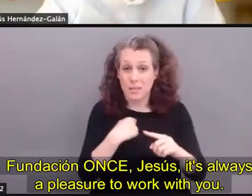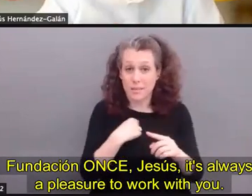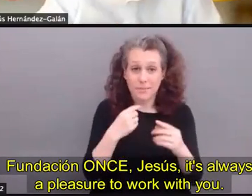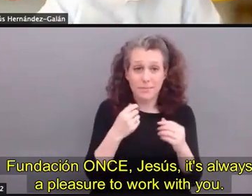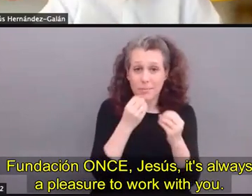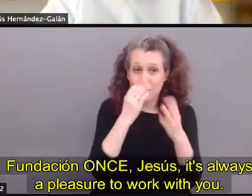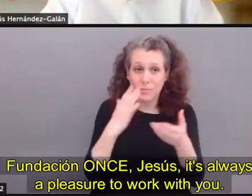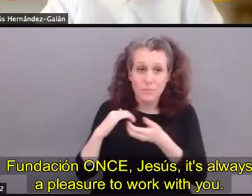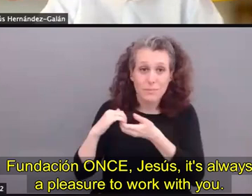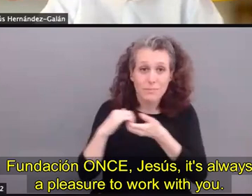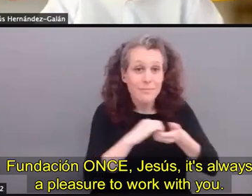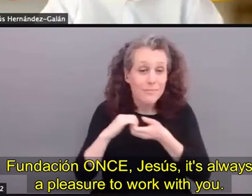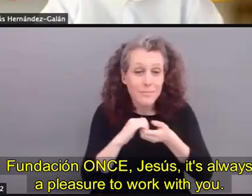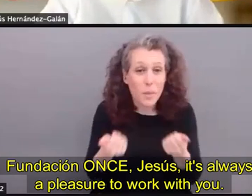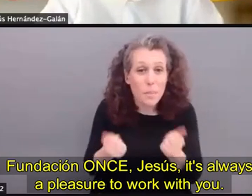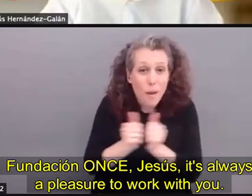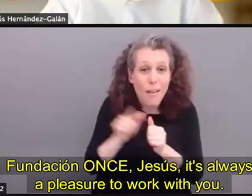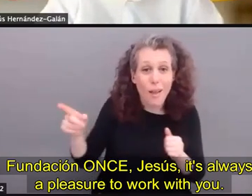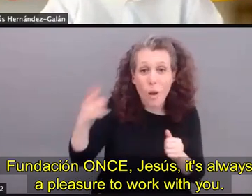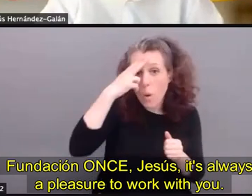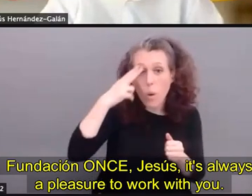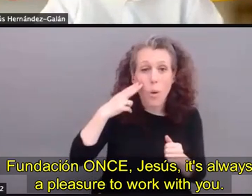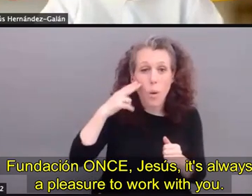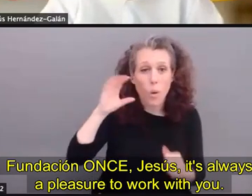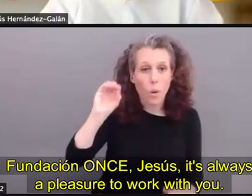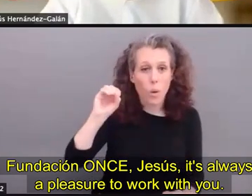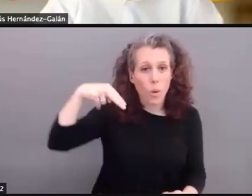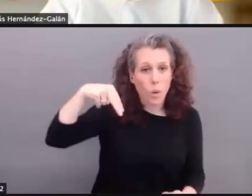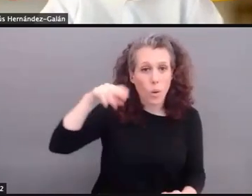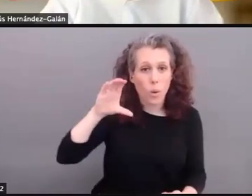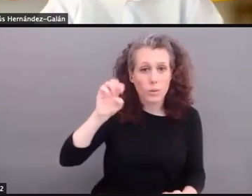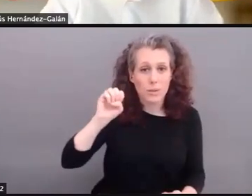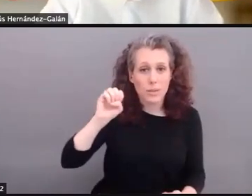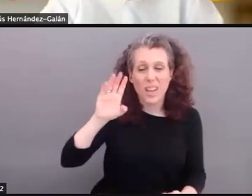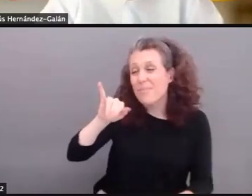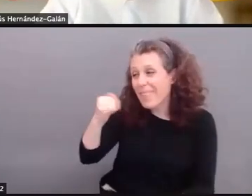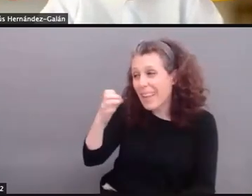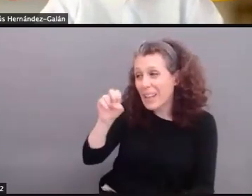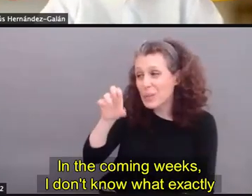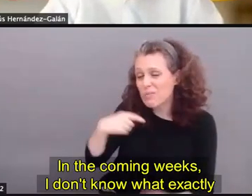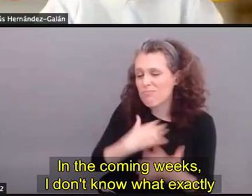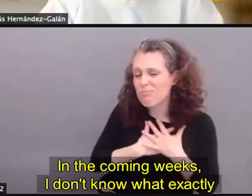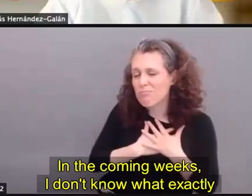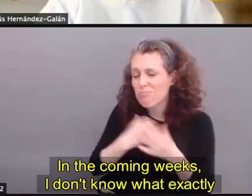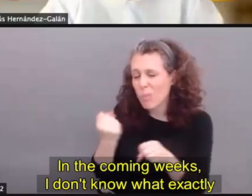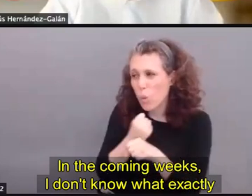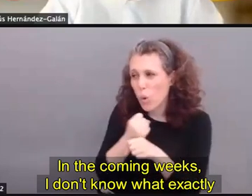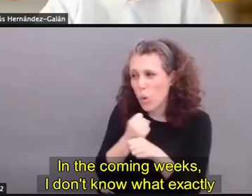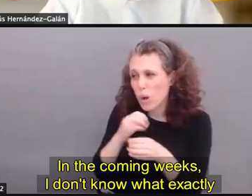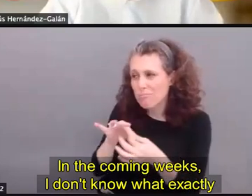Fundación 11, Jesus, it's always a pleasure to work with you. We are in